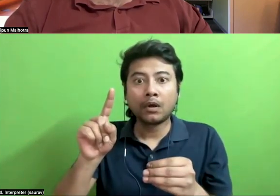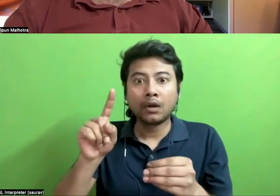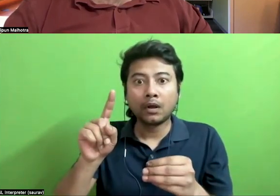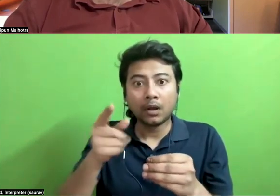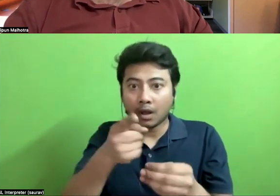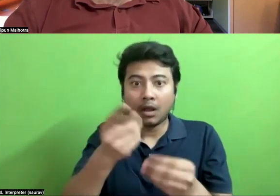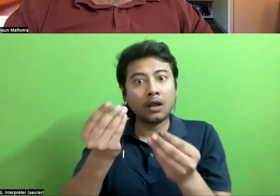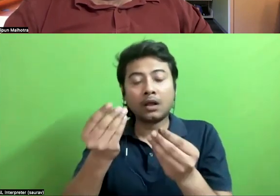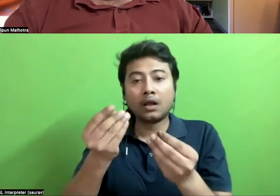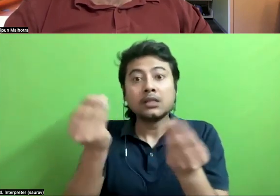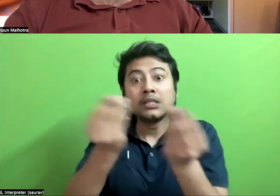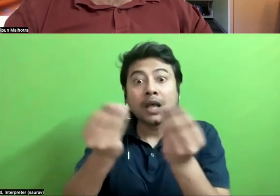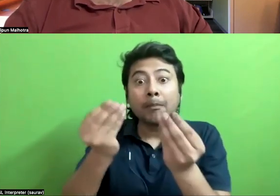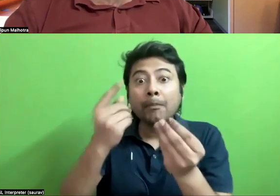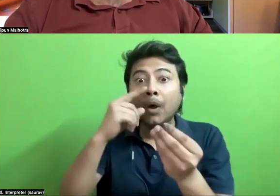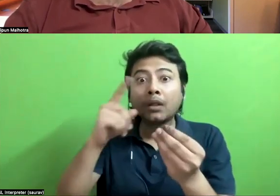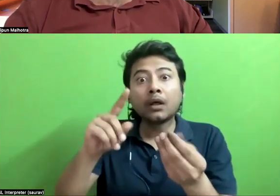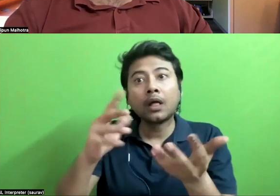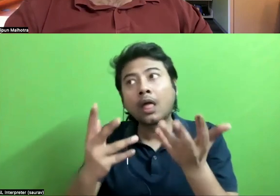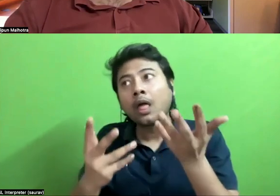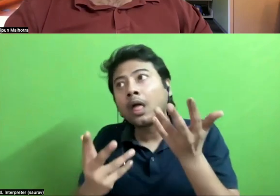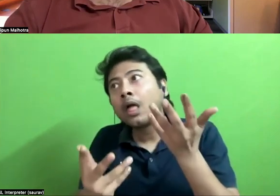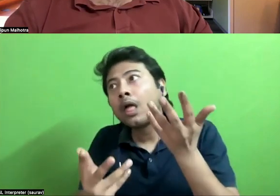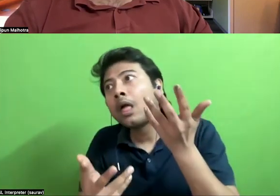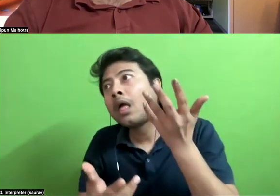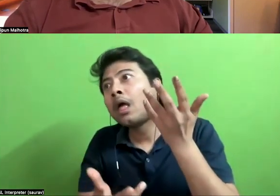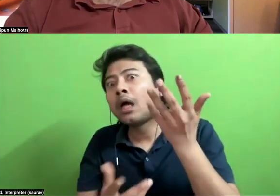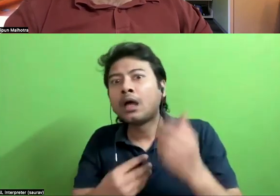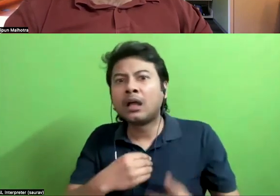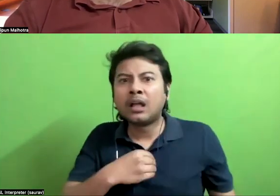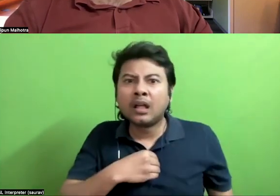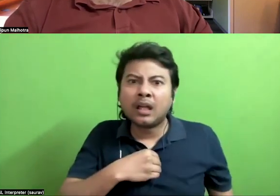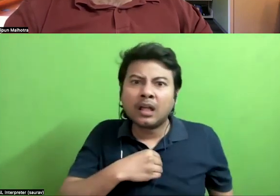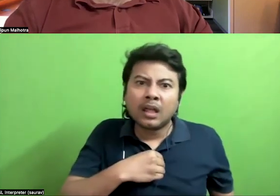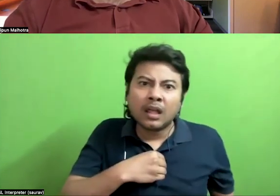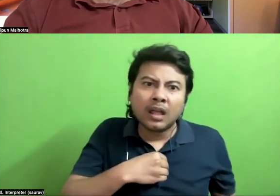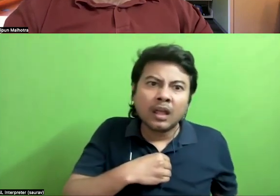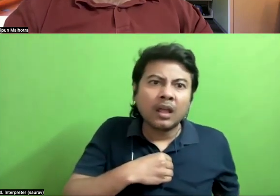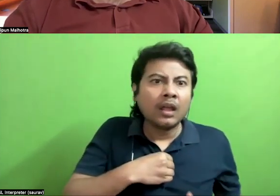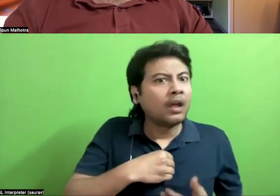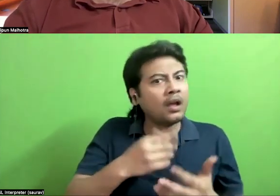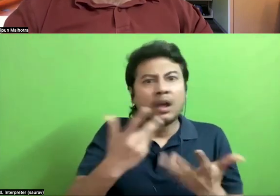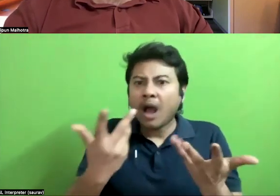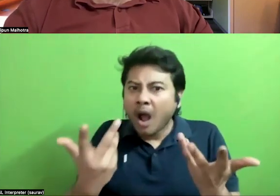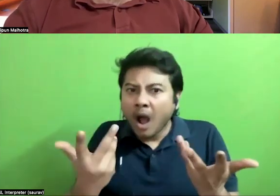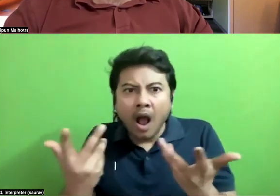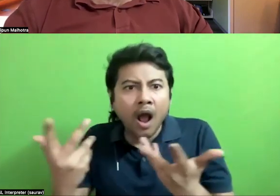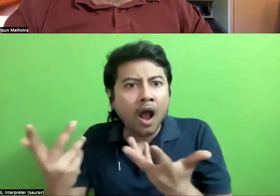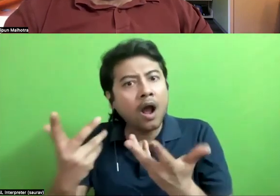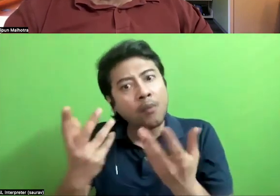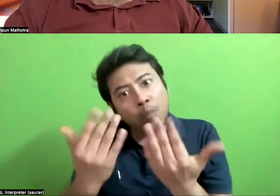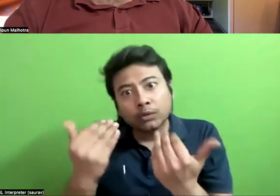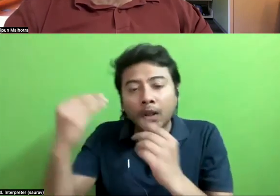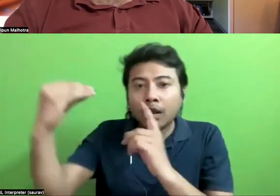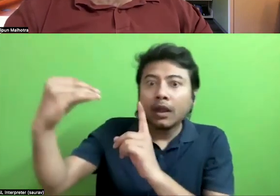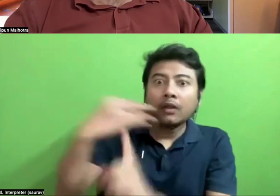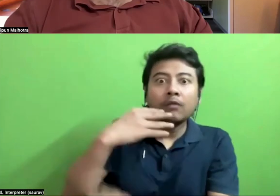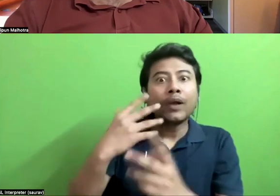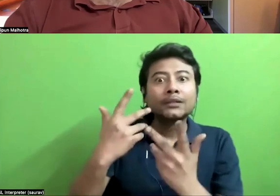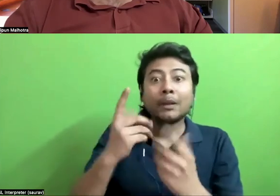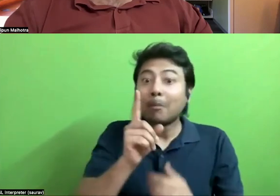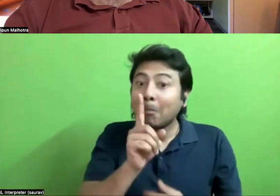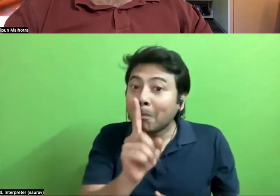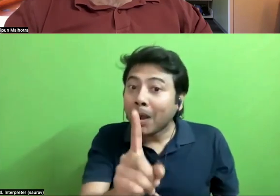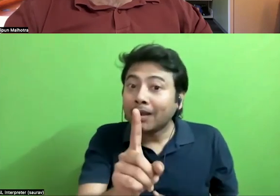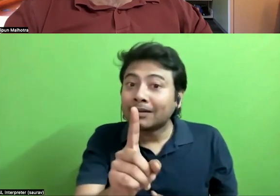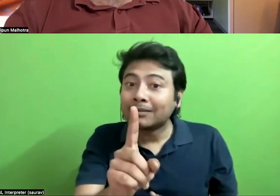her getting helpless and desperate and not knowing what to do. But I think what happened is that amongst the